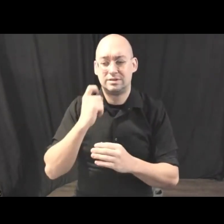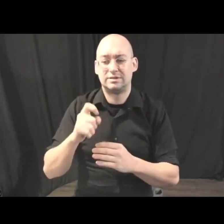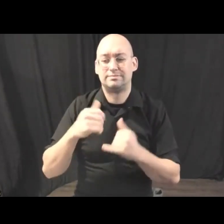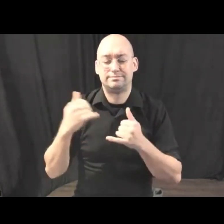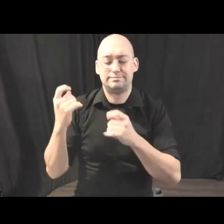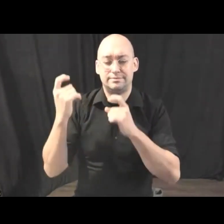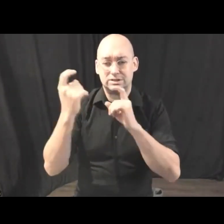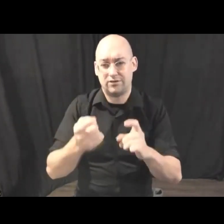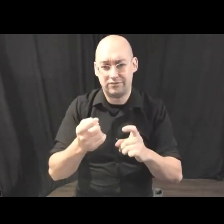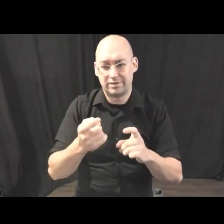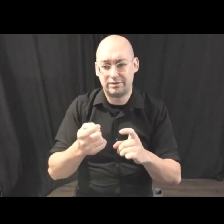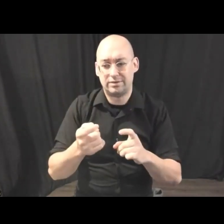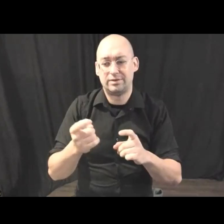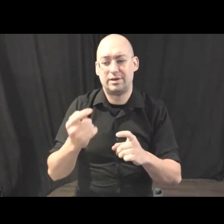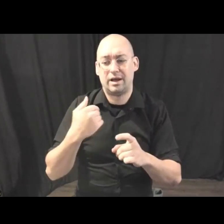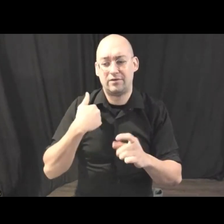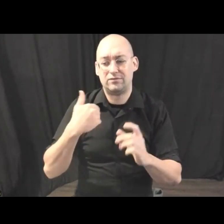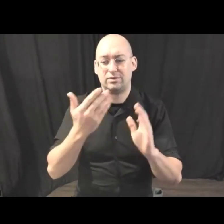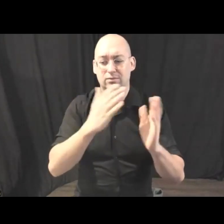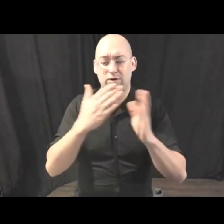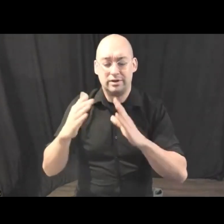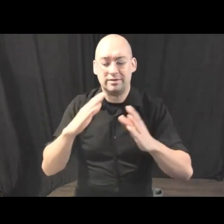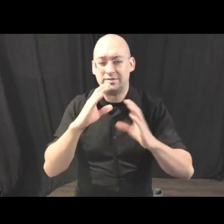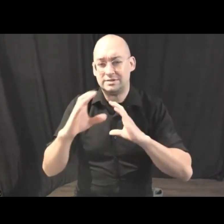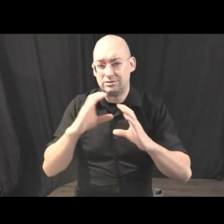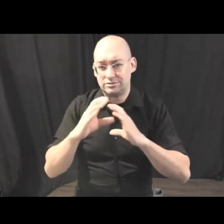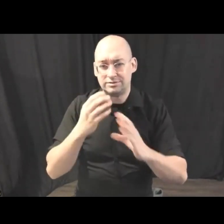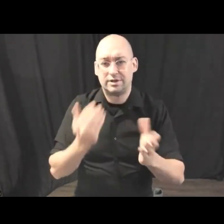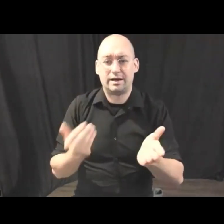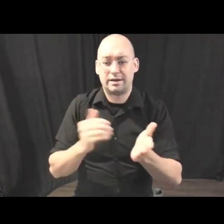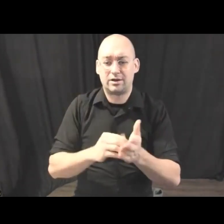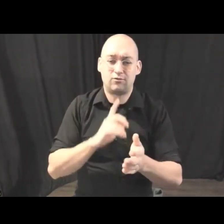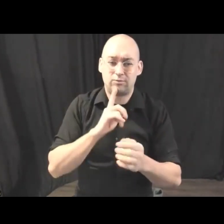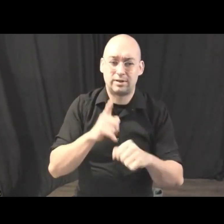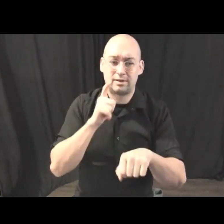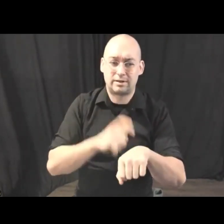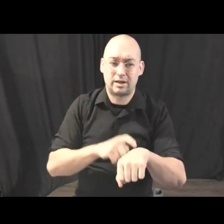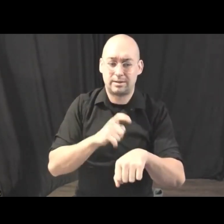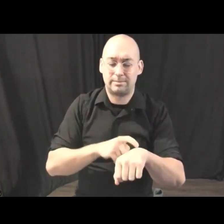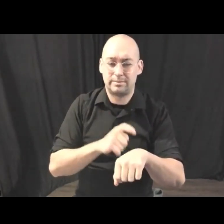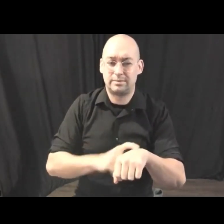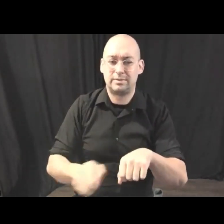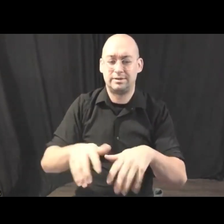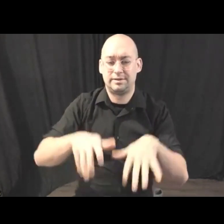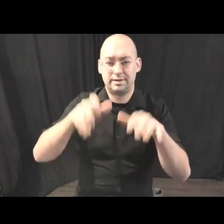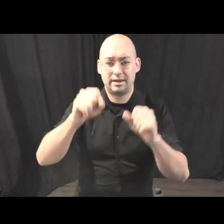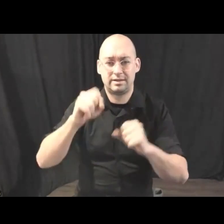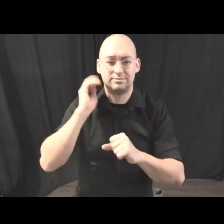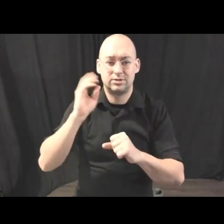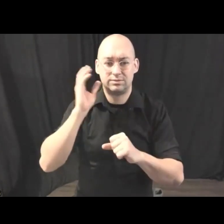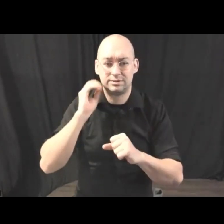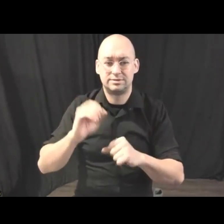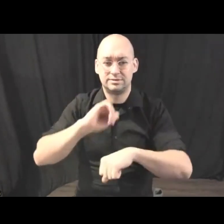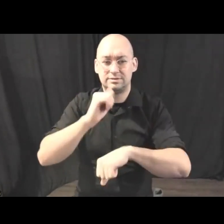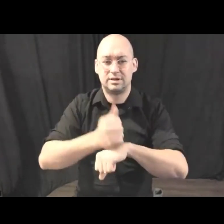we're having these community conversations. So again, we are in real time taking these experiences and implementing what we have